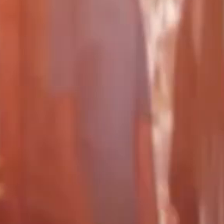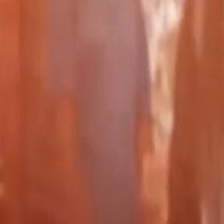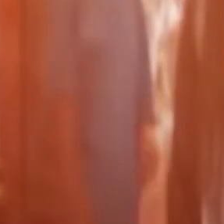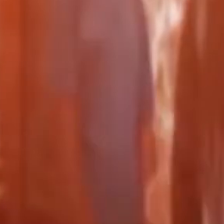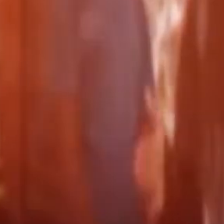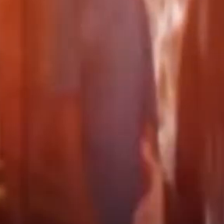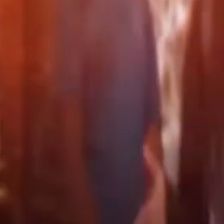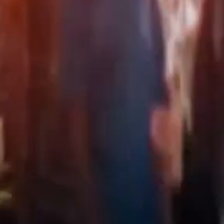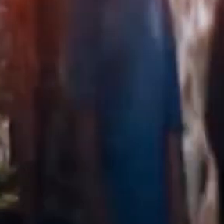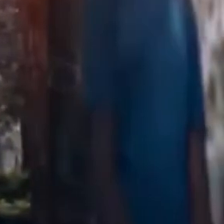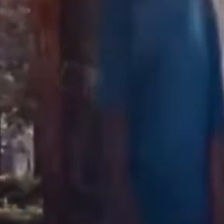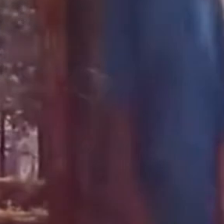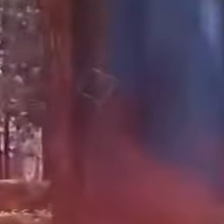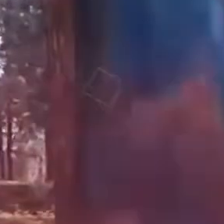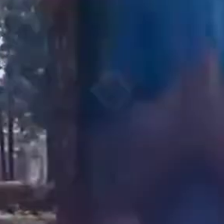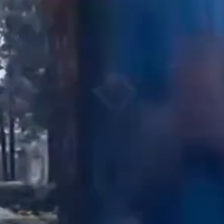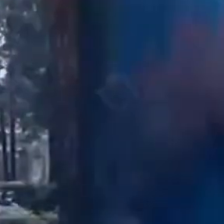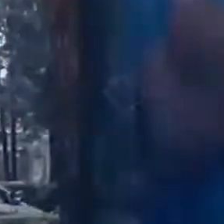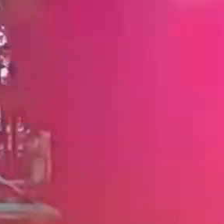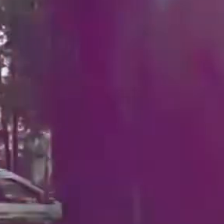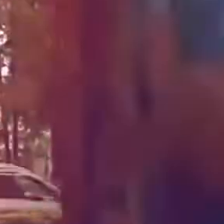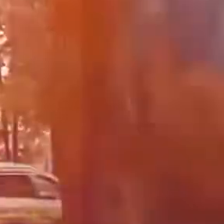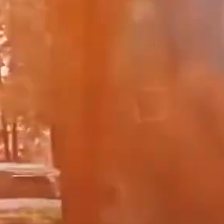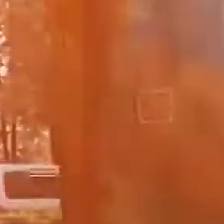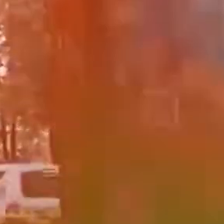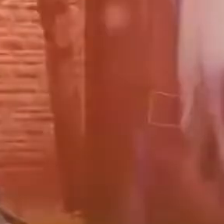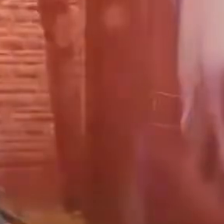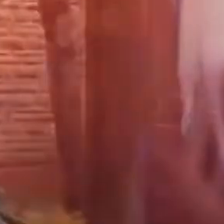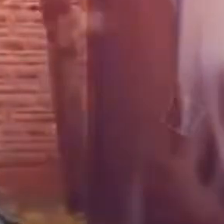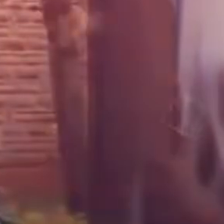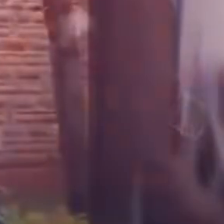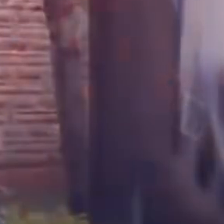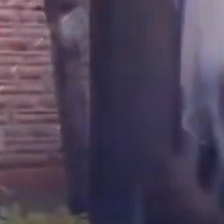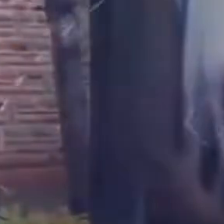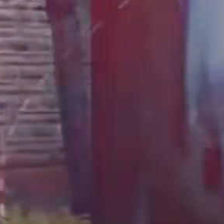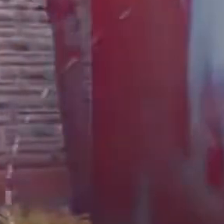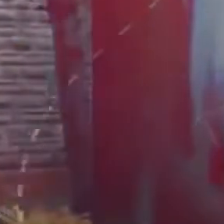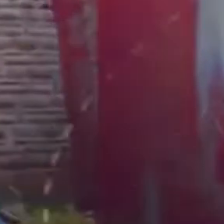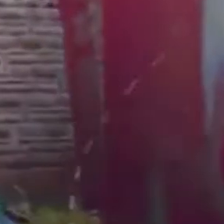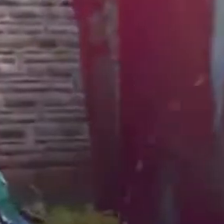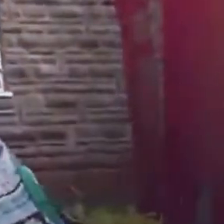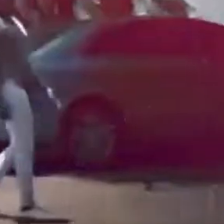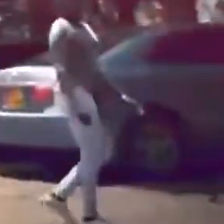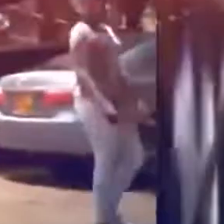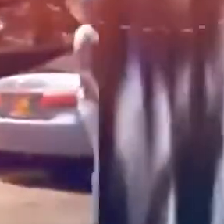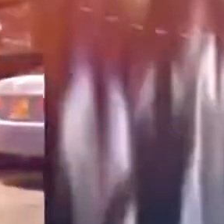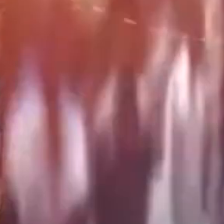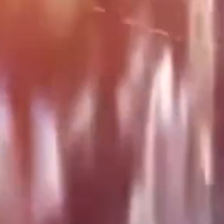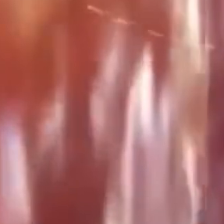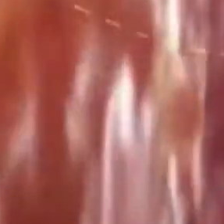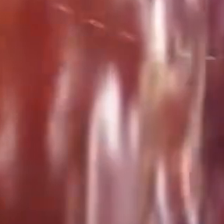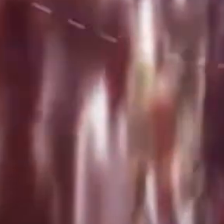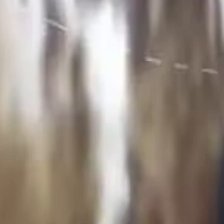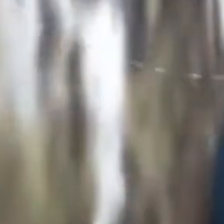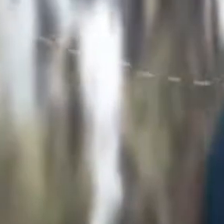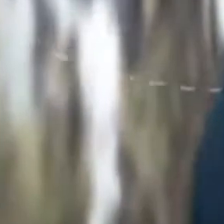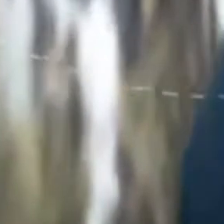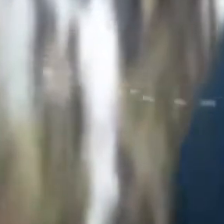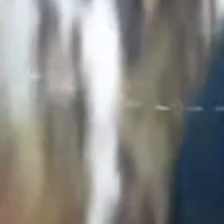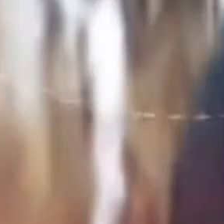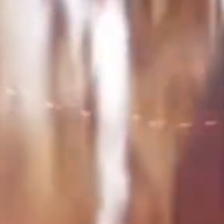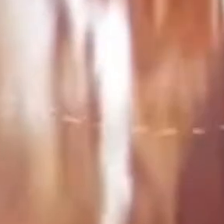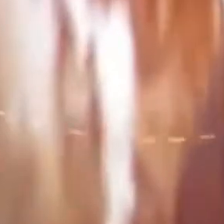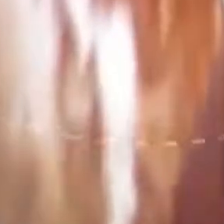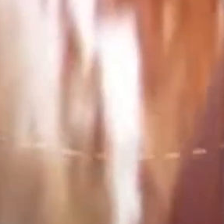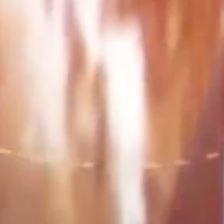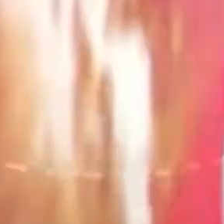This and that you study. If you're not in class, you're in the field. Najua students mnapenda kulala. What I do when I get broke. If the money is